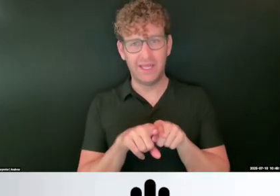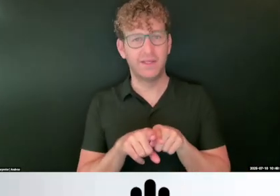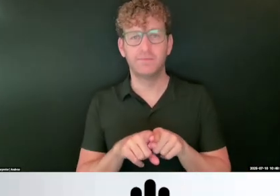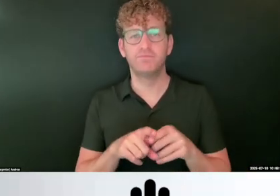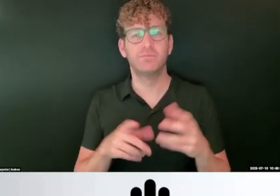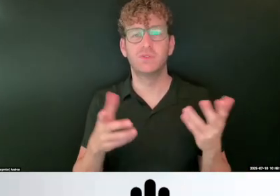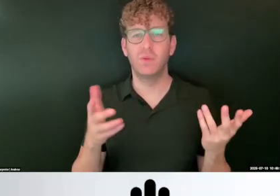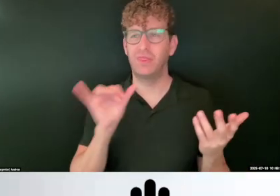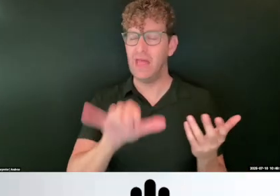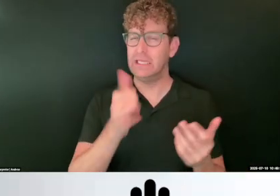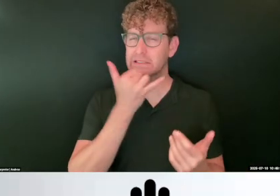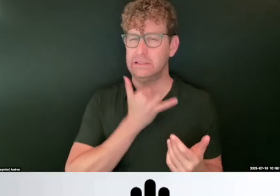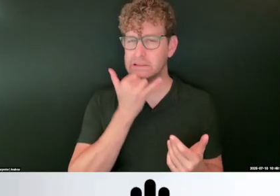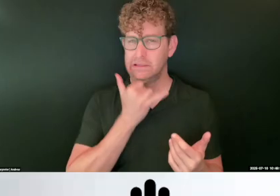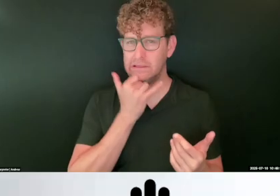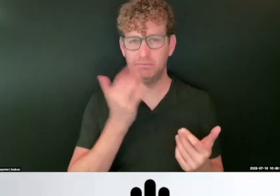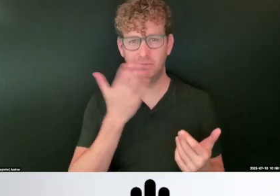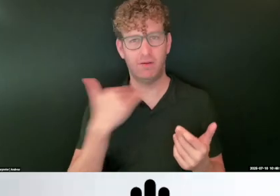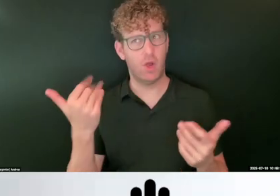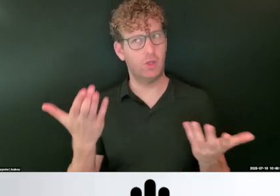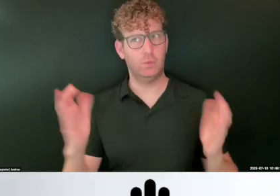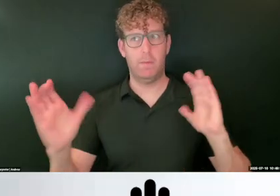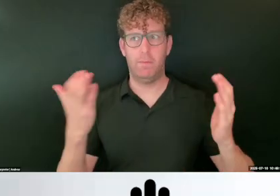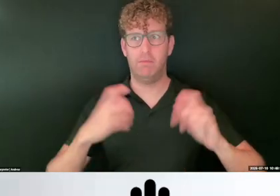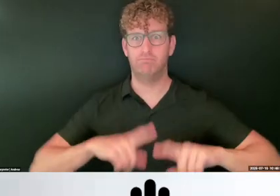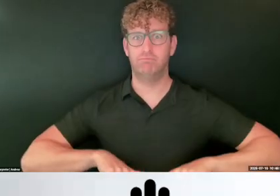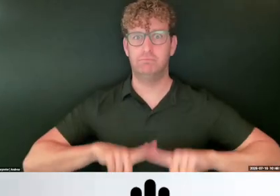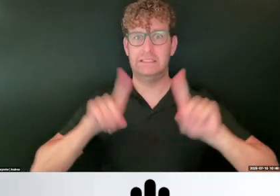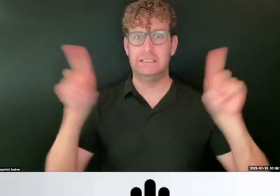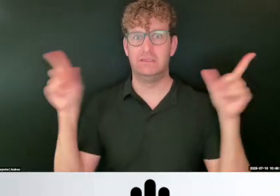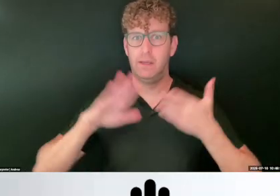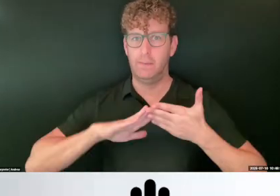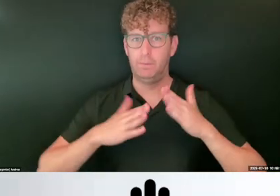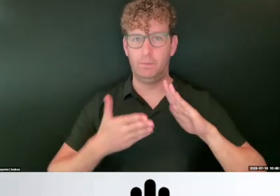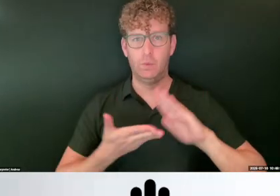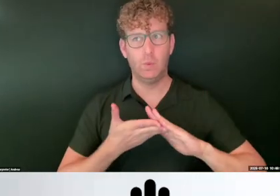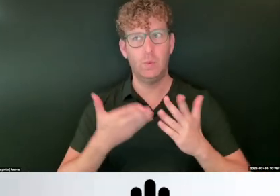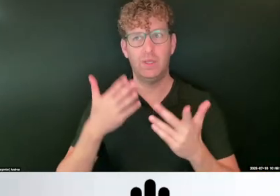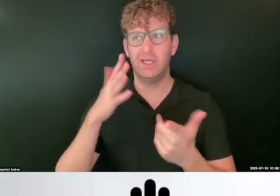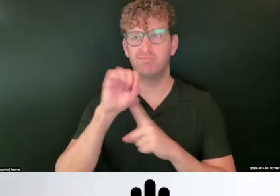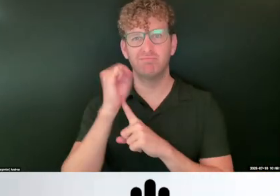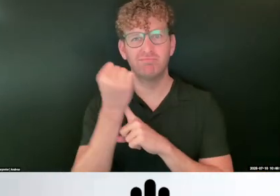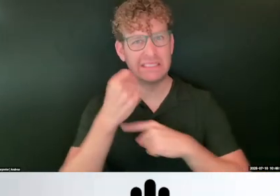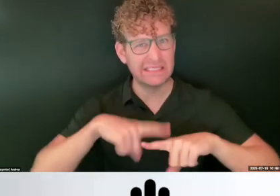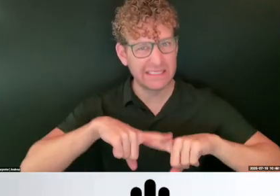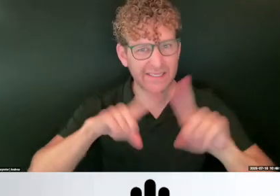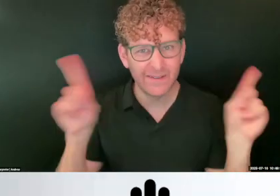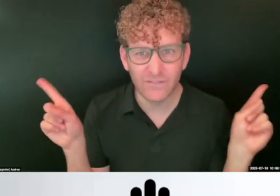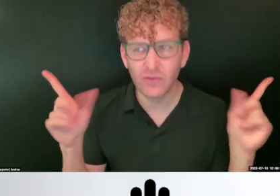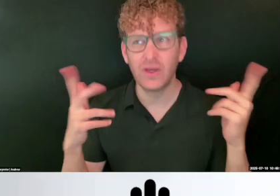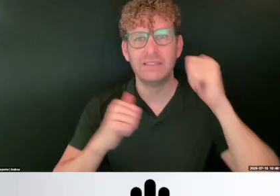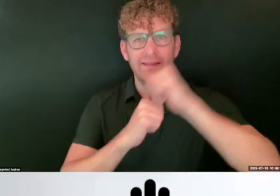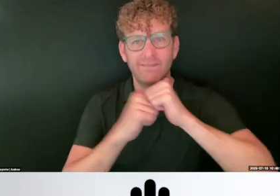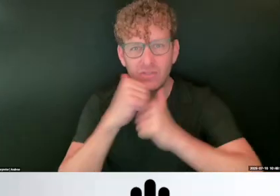communities and the conditions are different. And then also looking at infrastructure and the importance of that for EV